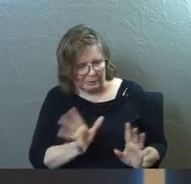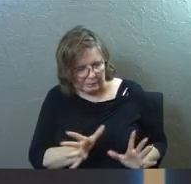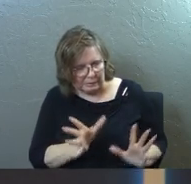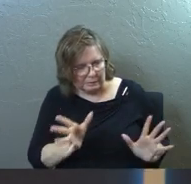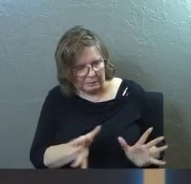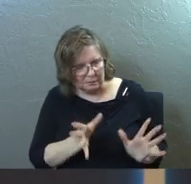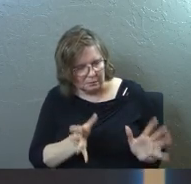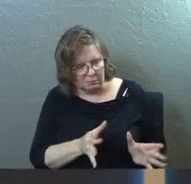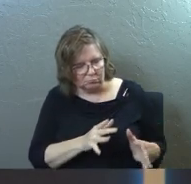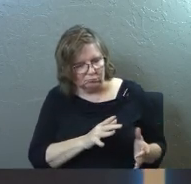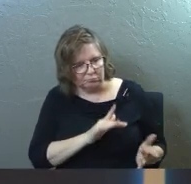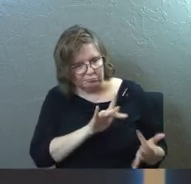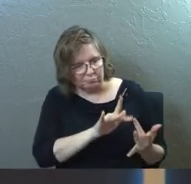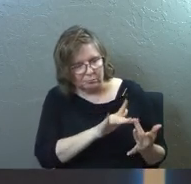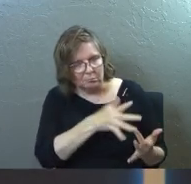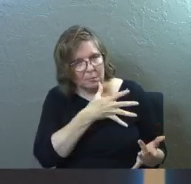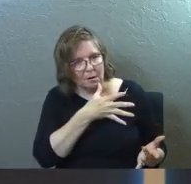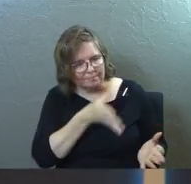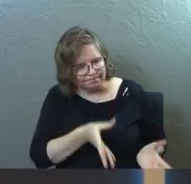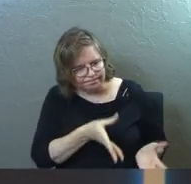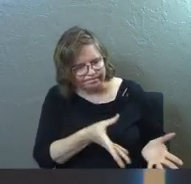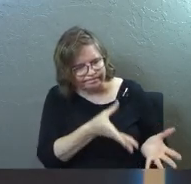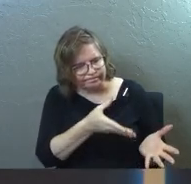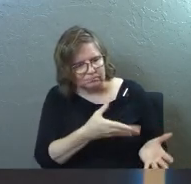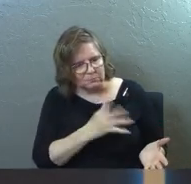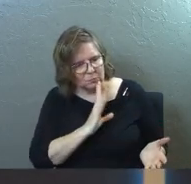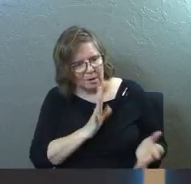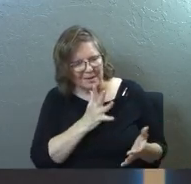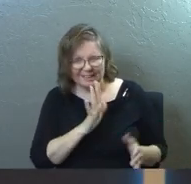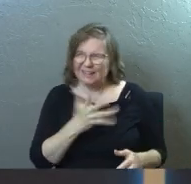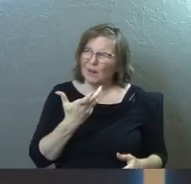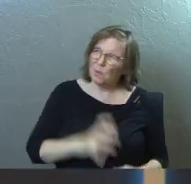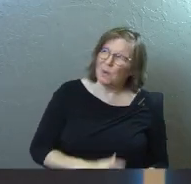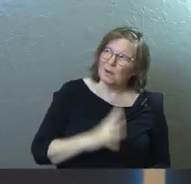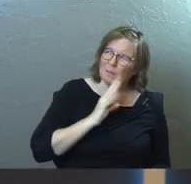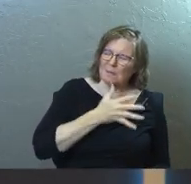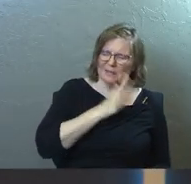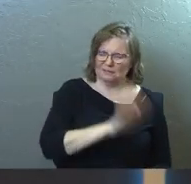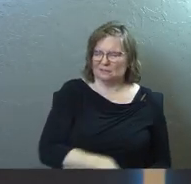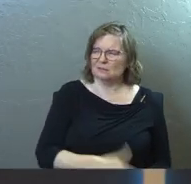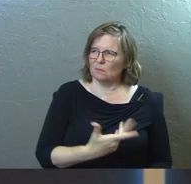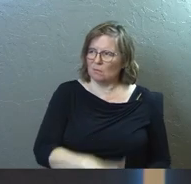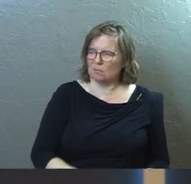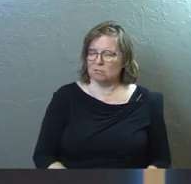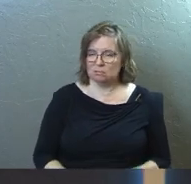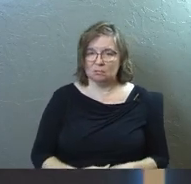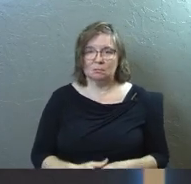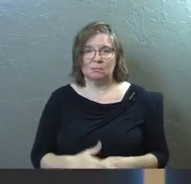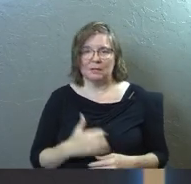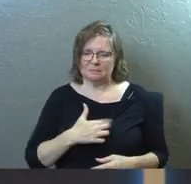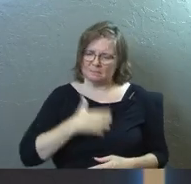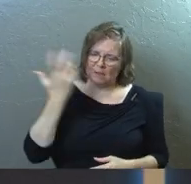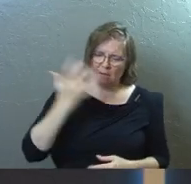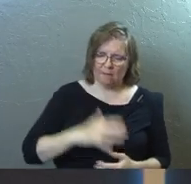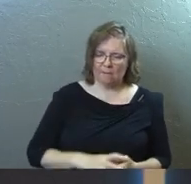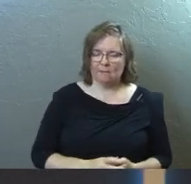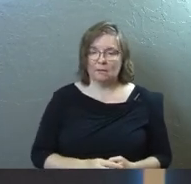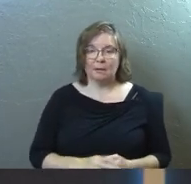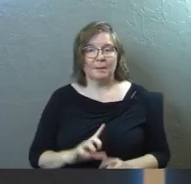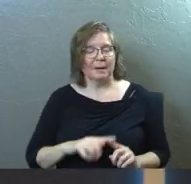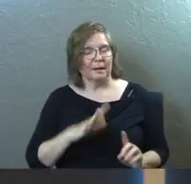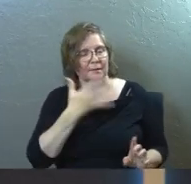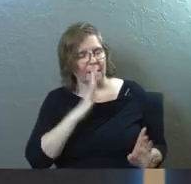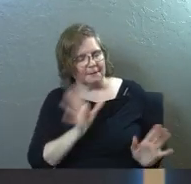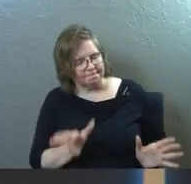pushed me and pushed me and, you know, encouraged me. "You need to talk to your mom." I was like, "I don't want to, you know, I'm mad."